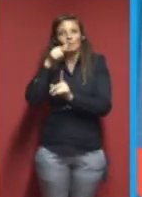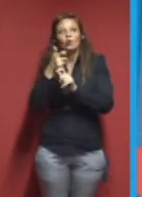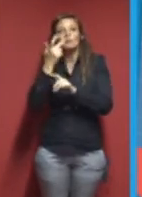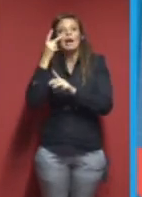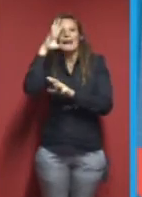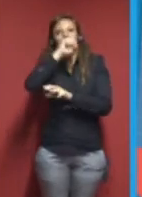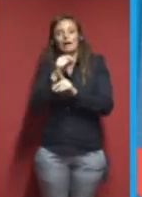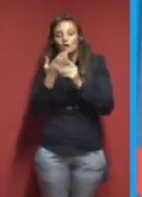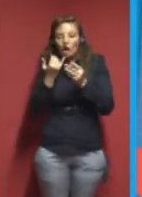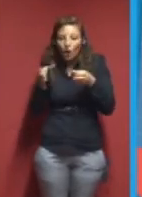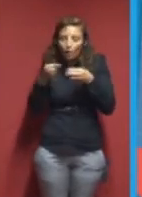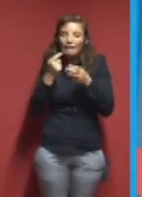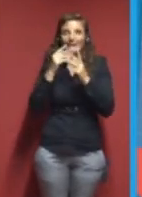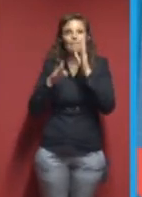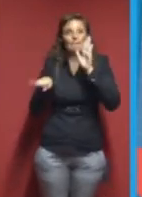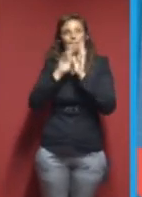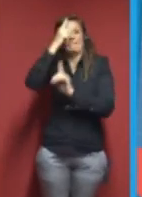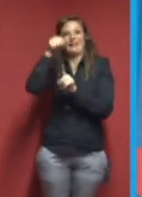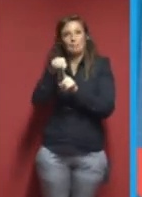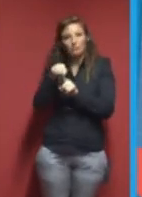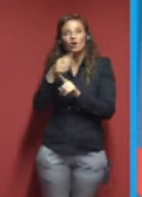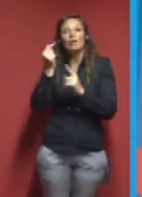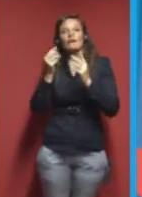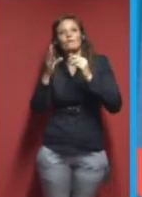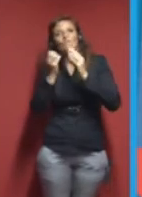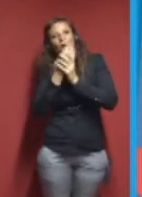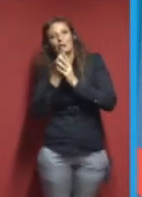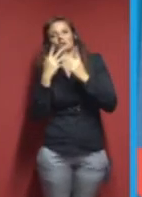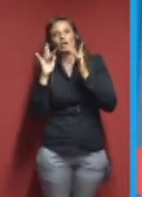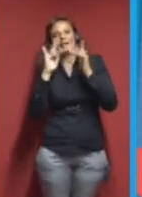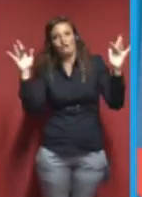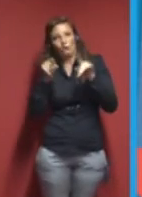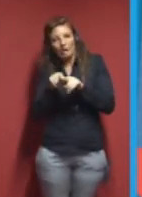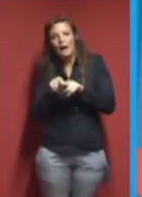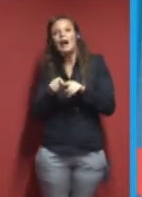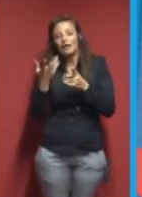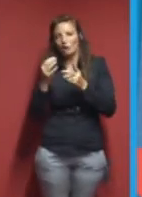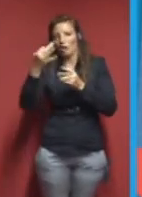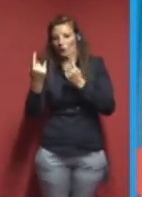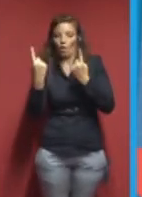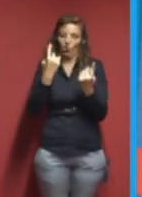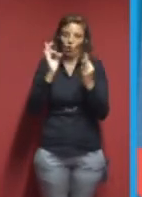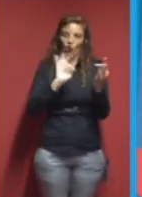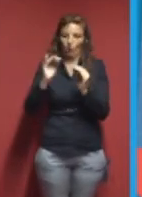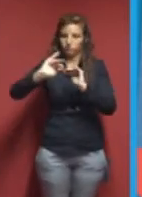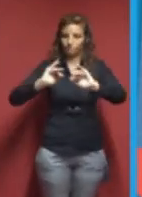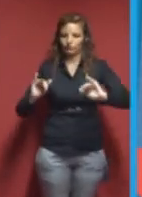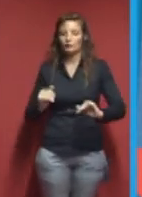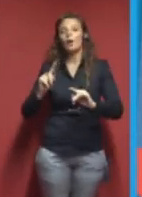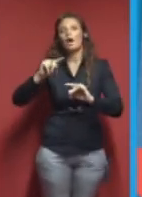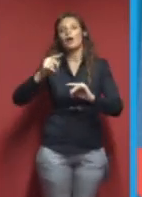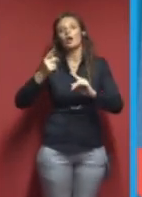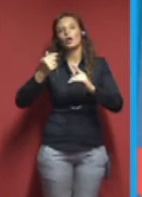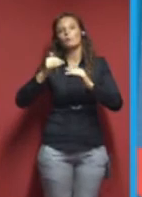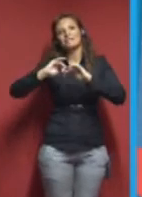fabrication, making, and so on, work separately from researchers in the academia. So the last thing I would like to show is that actually